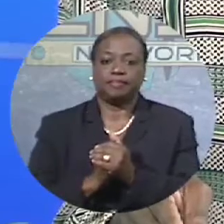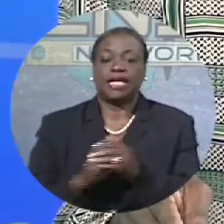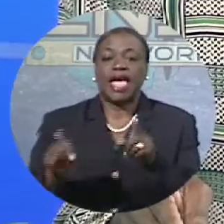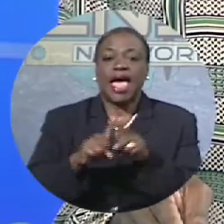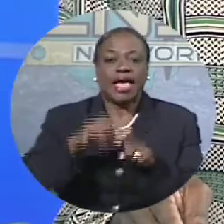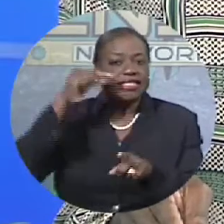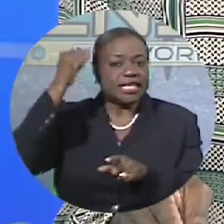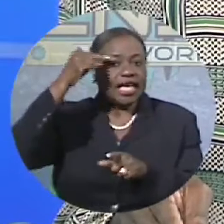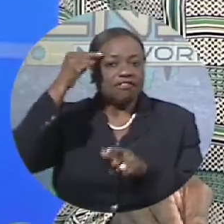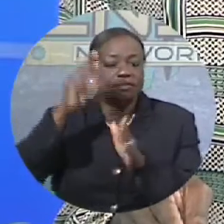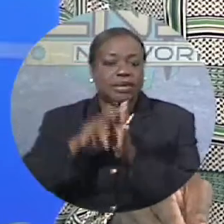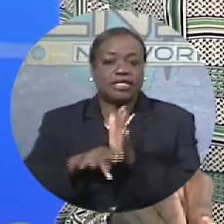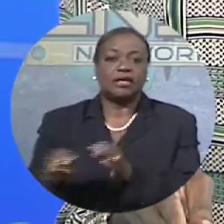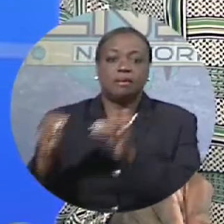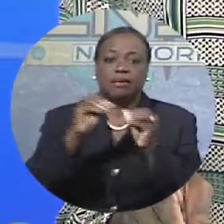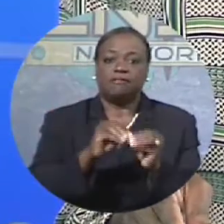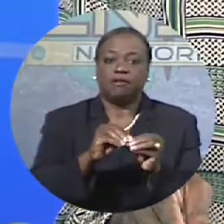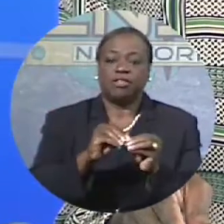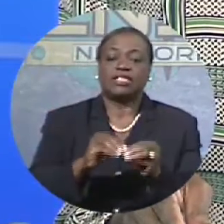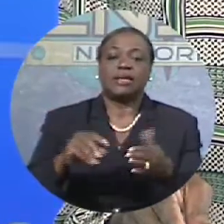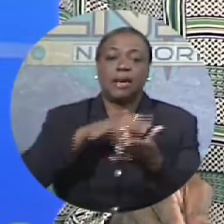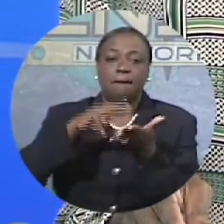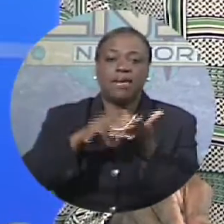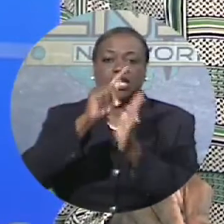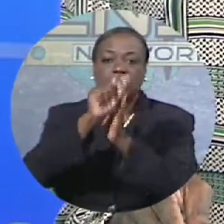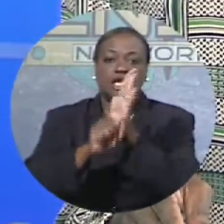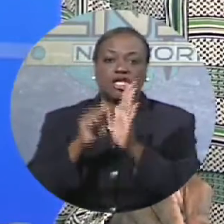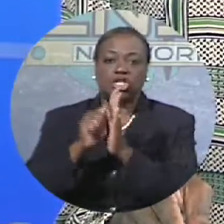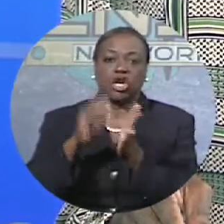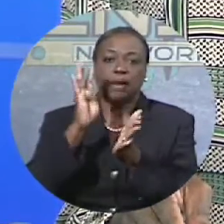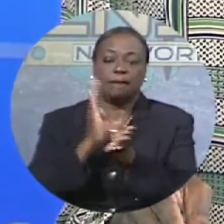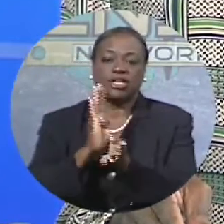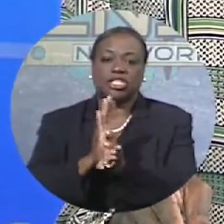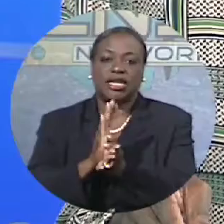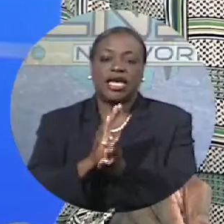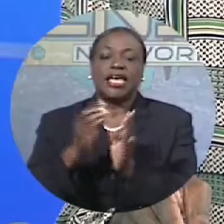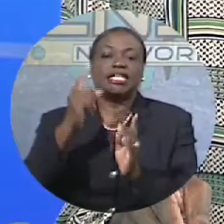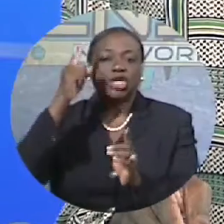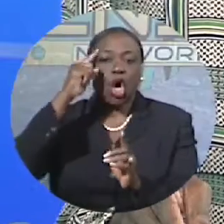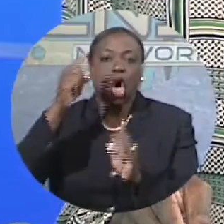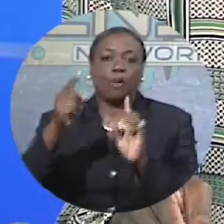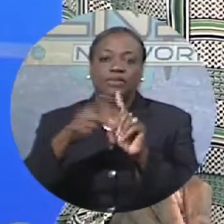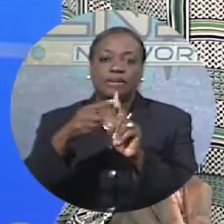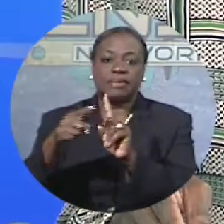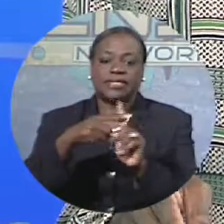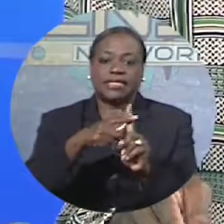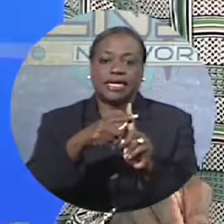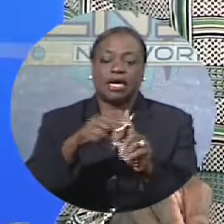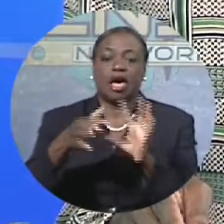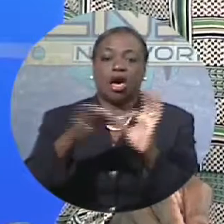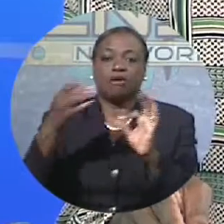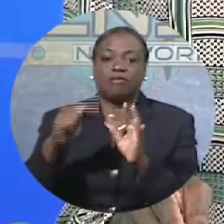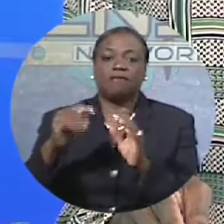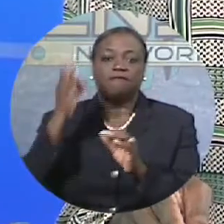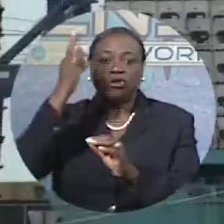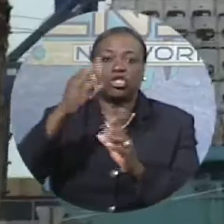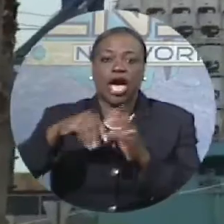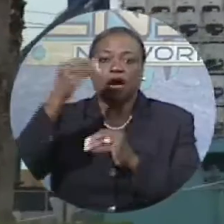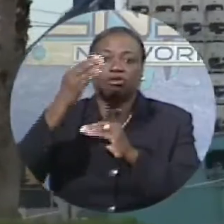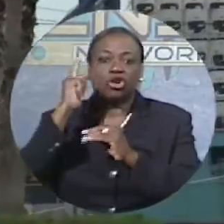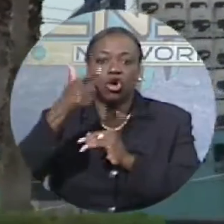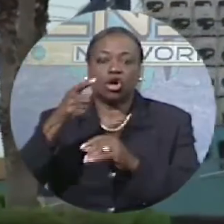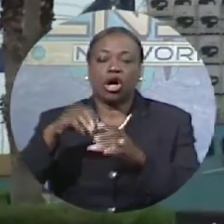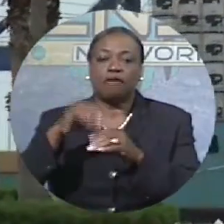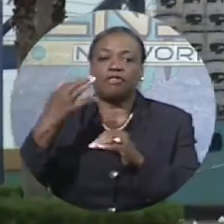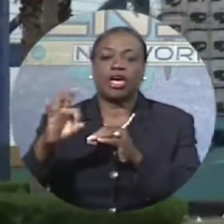As the government puts forward its midterm budget, it also remains optimistic about the future investment outlook for the country. Already, Grand Bahama is